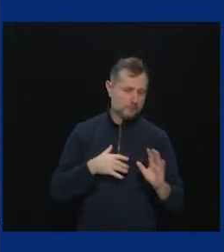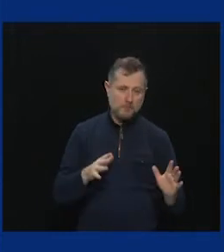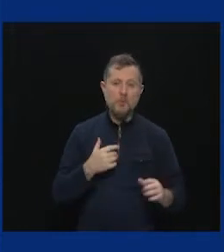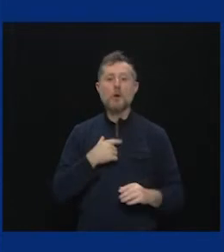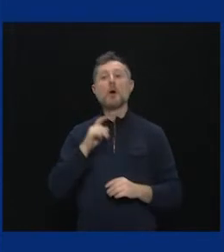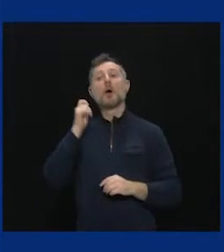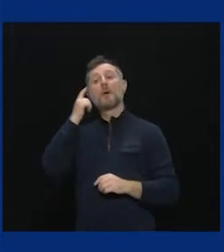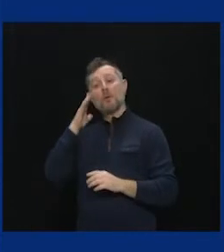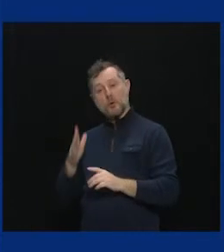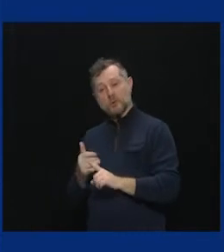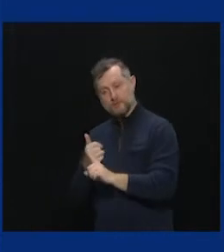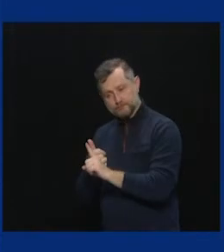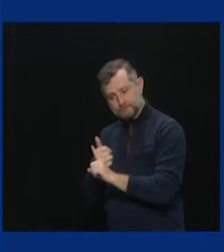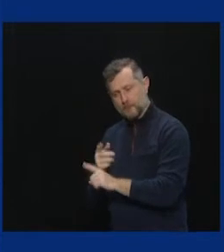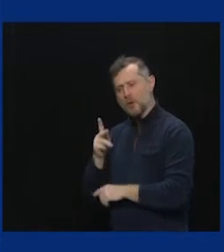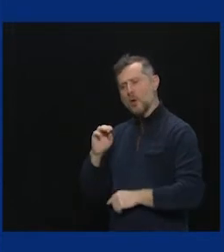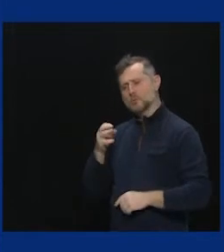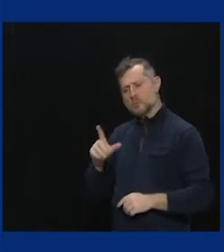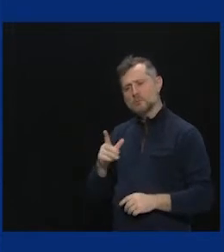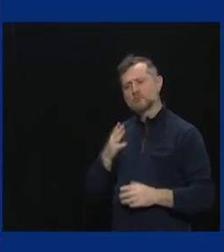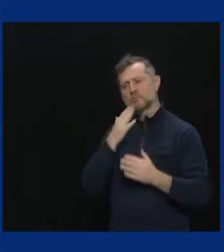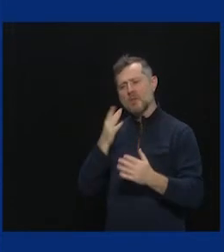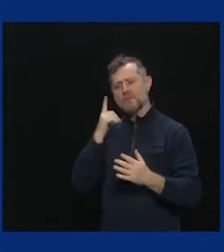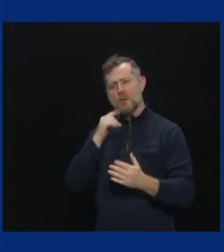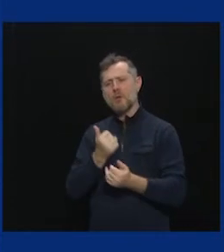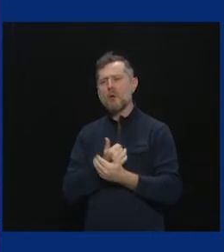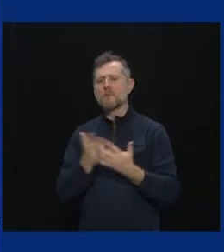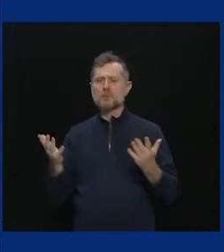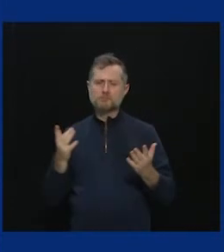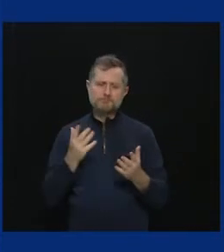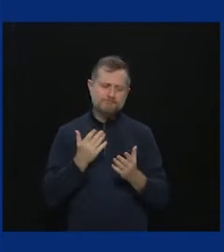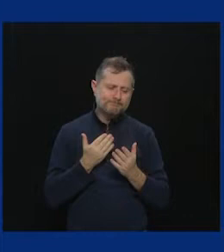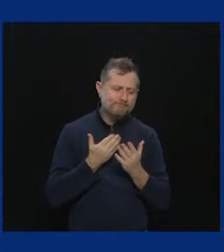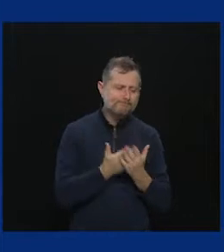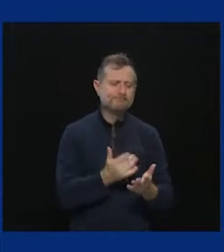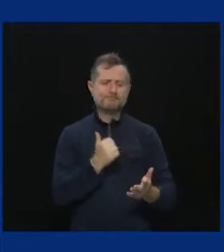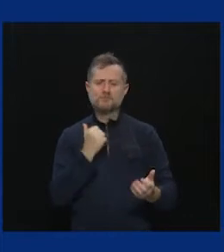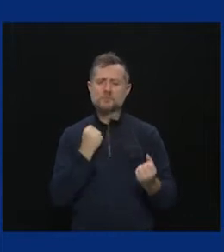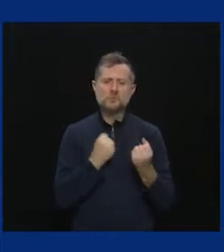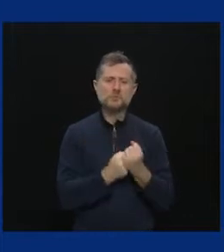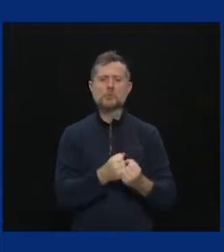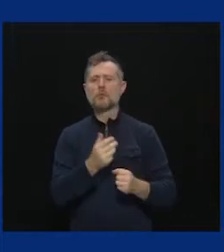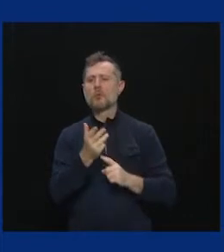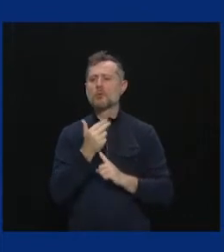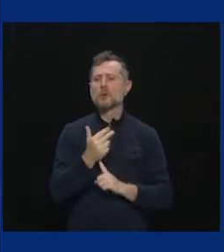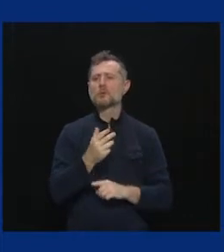leadership and your support for hospitality working.